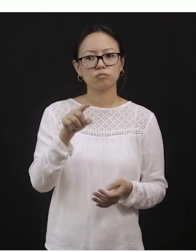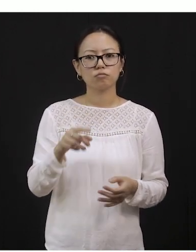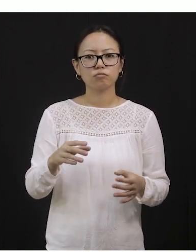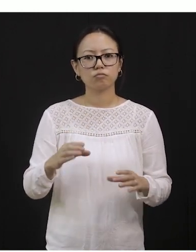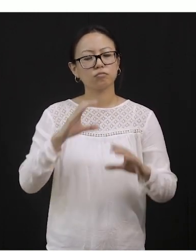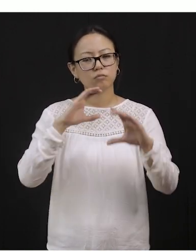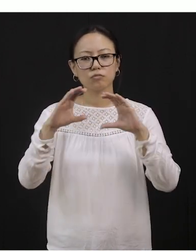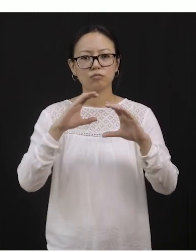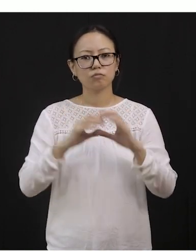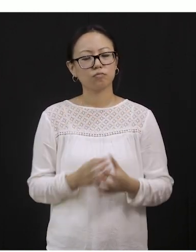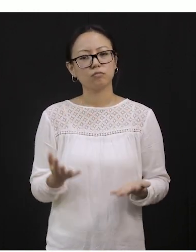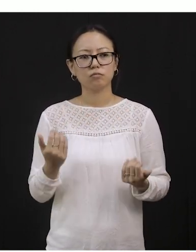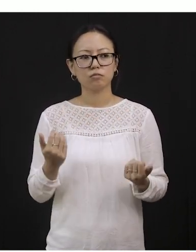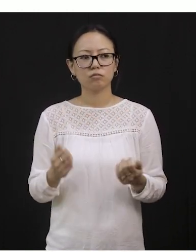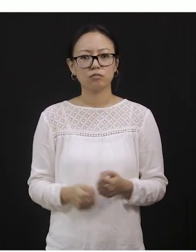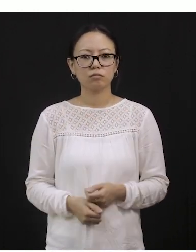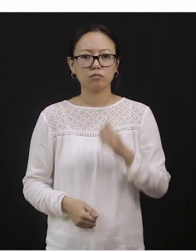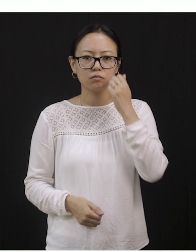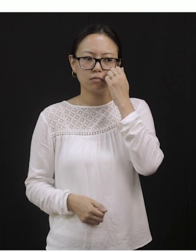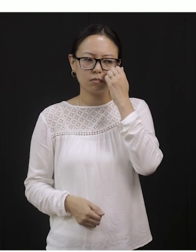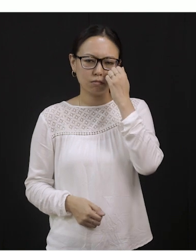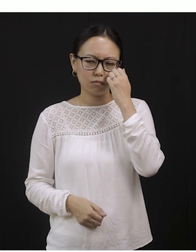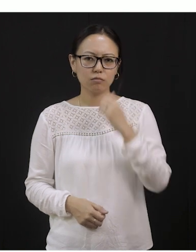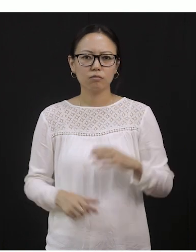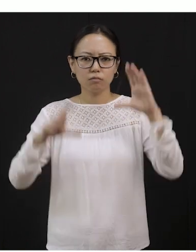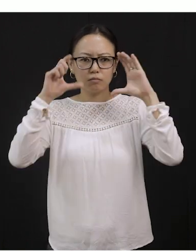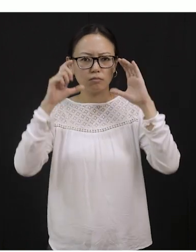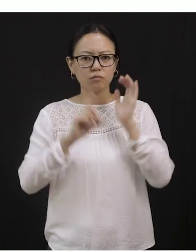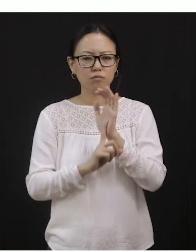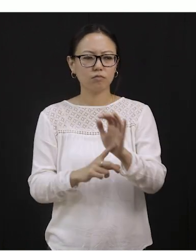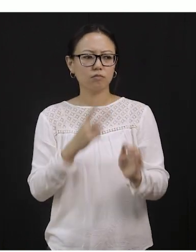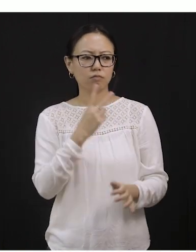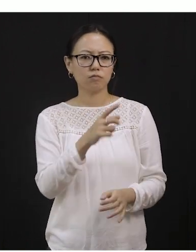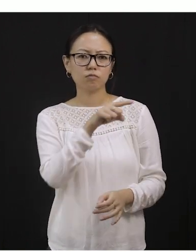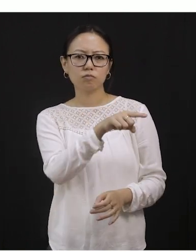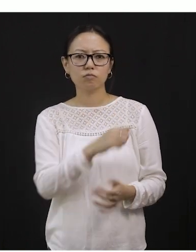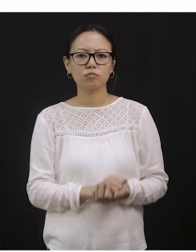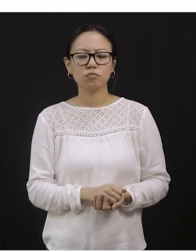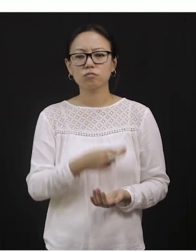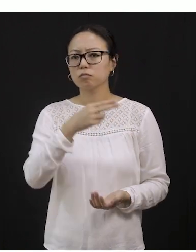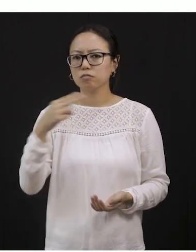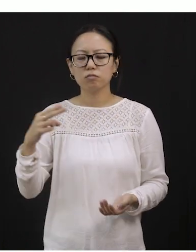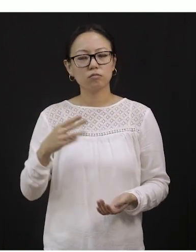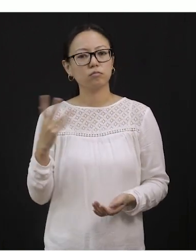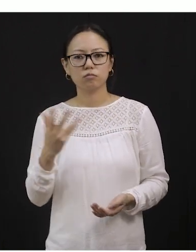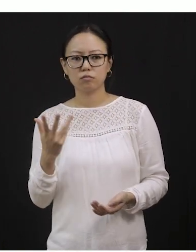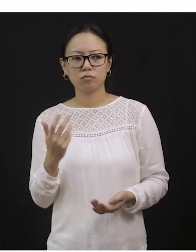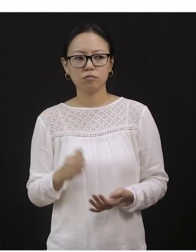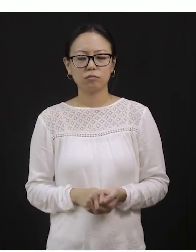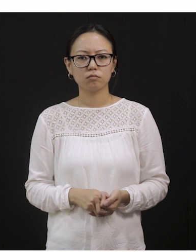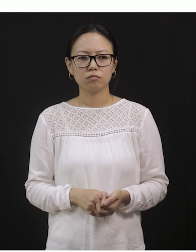identifying this particular cartoon character. Can you tell me the name of this cartoon character?